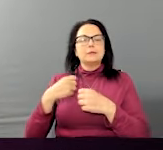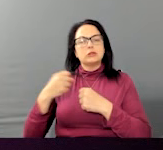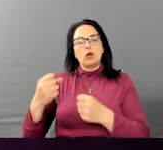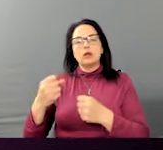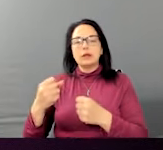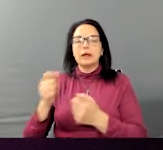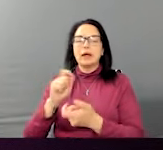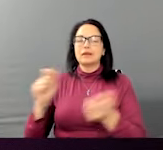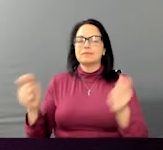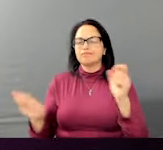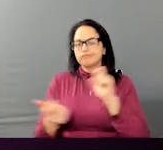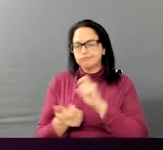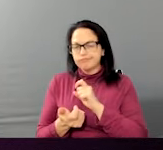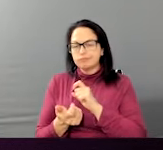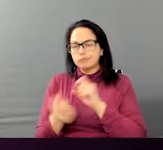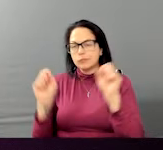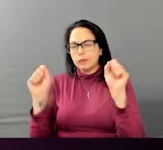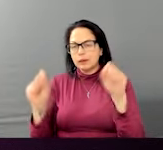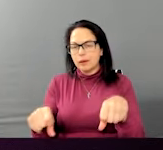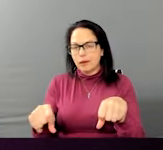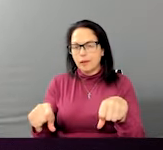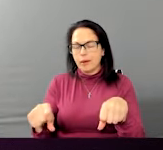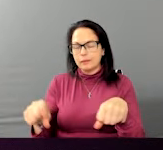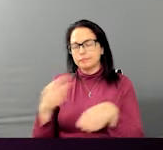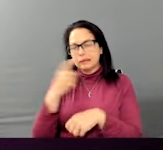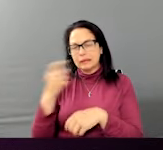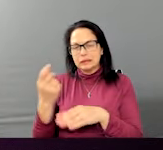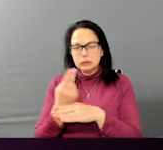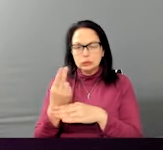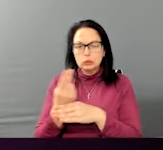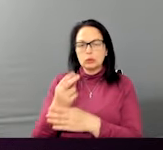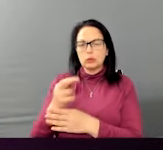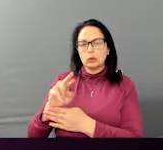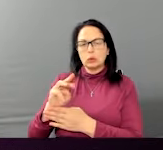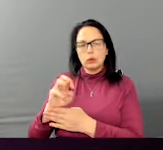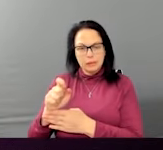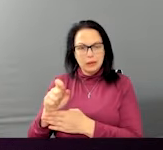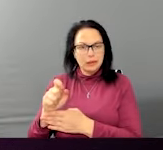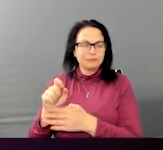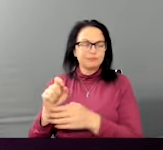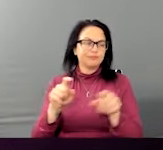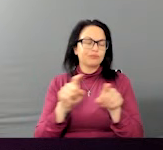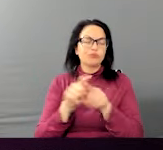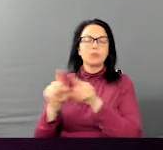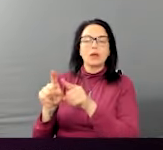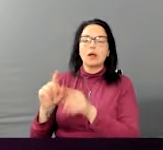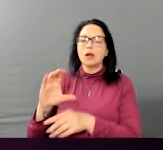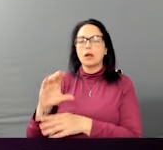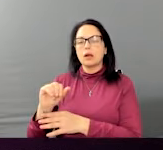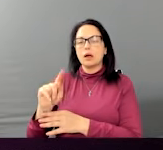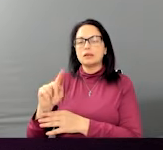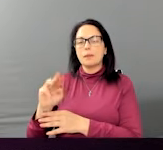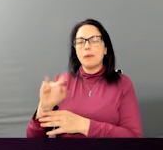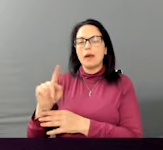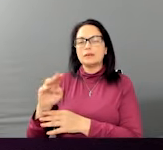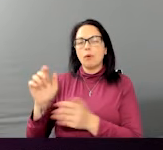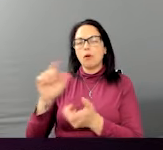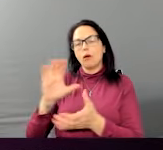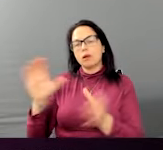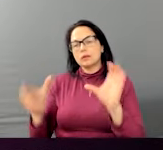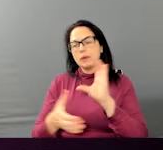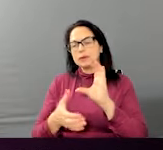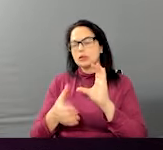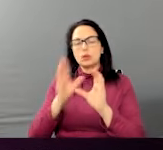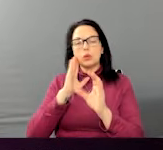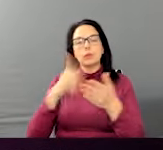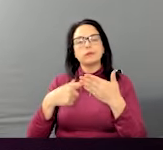means. Because it's using Remix, it adapts to change really well, and they are also customizable. So these are the things we're going to talk